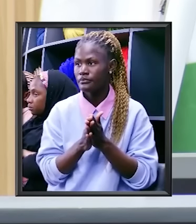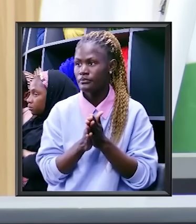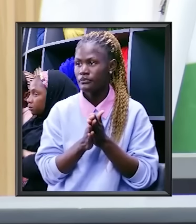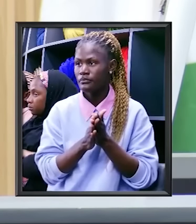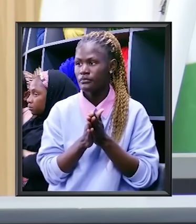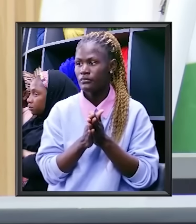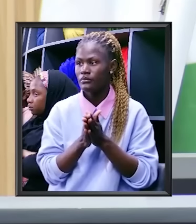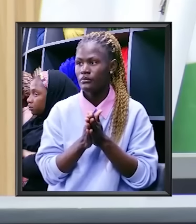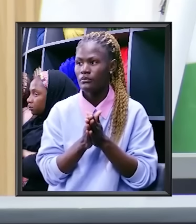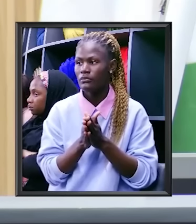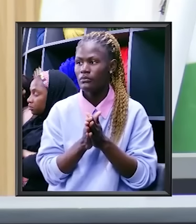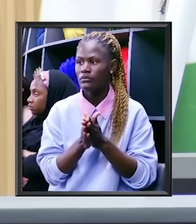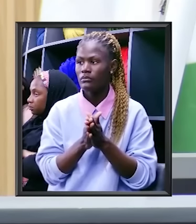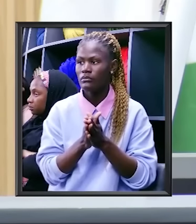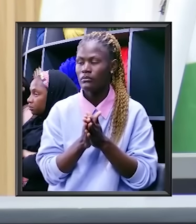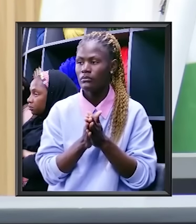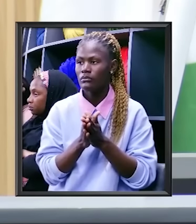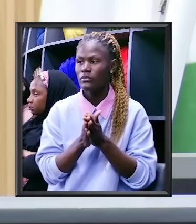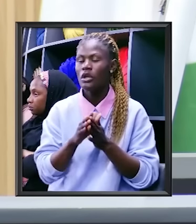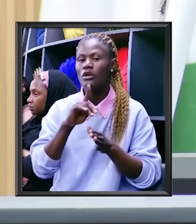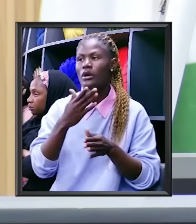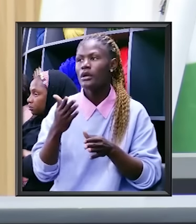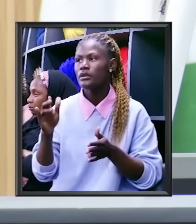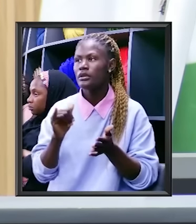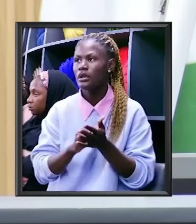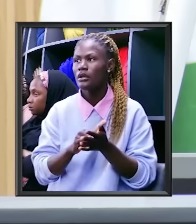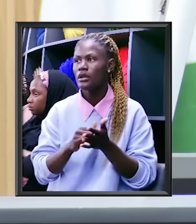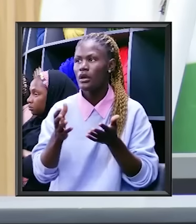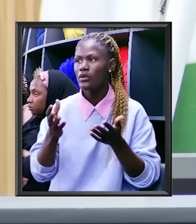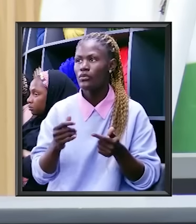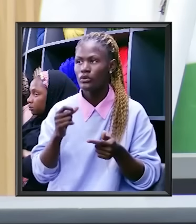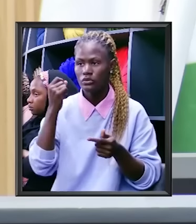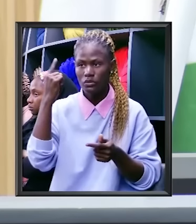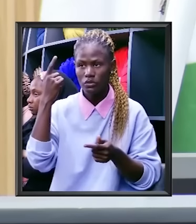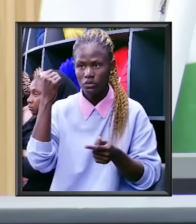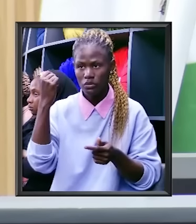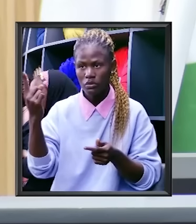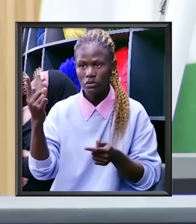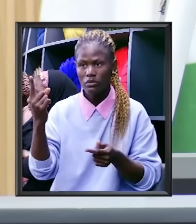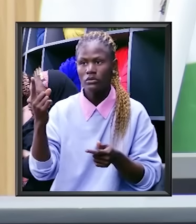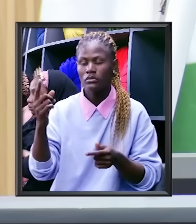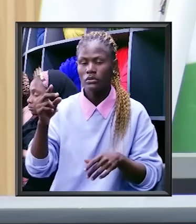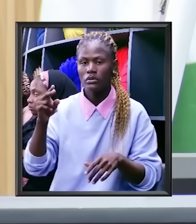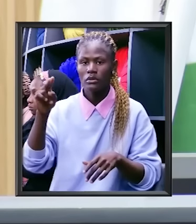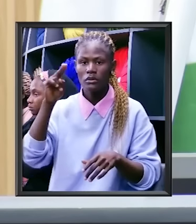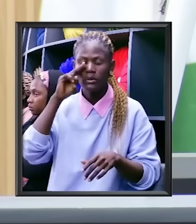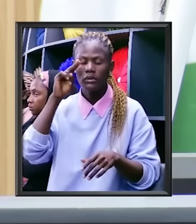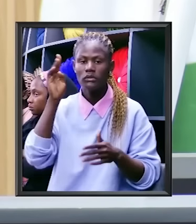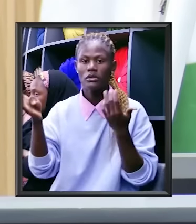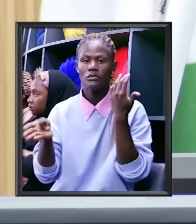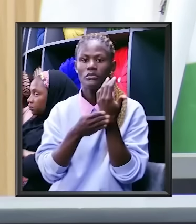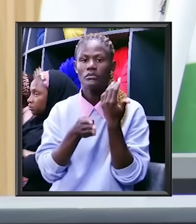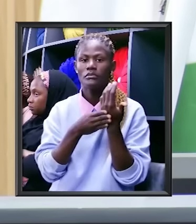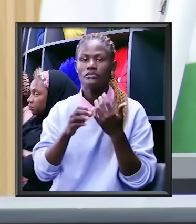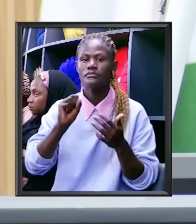You see, again, what I want make una understand about the Nigerian banking system now.